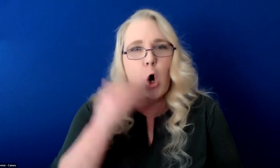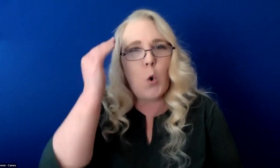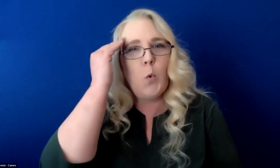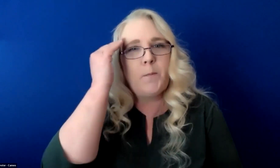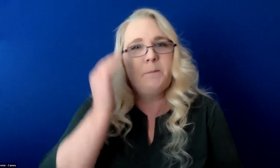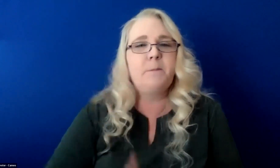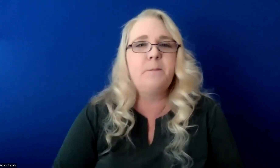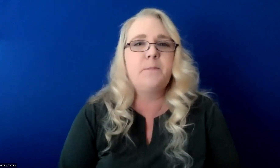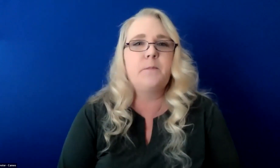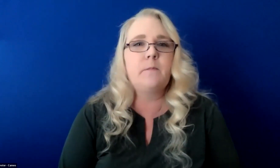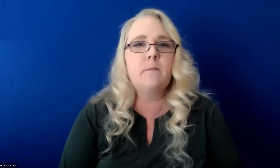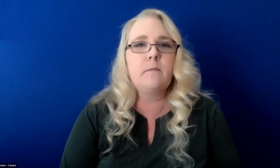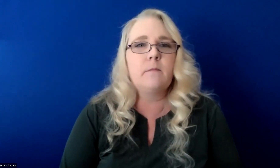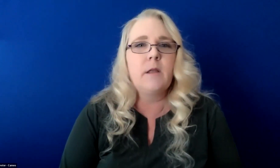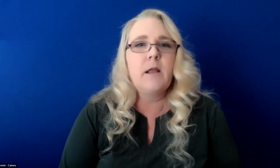know